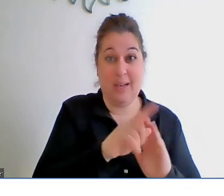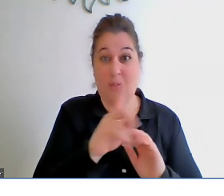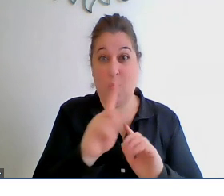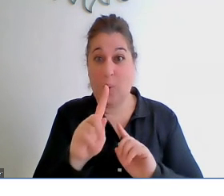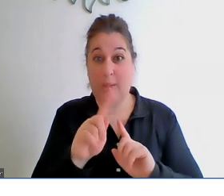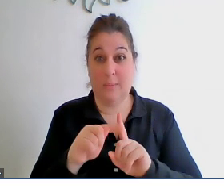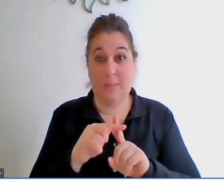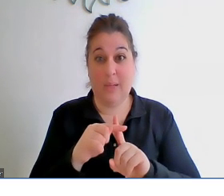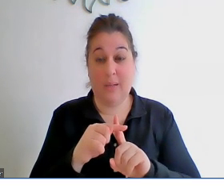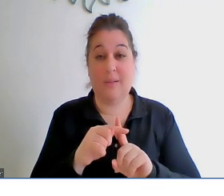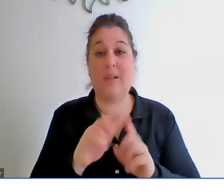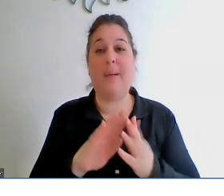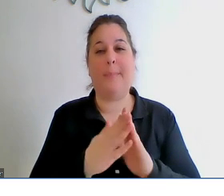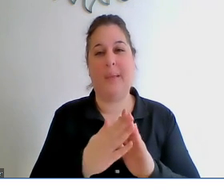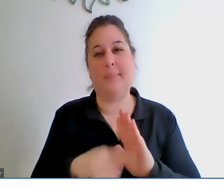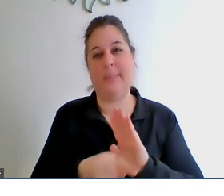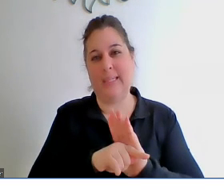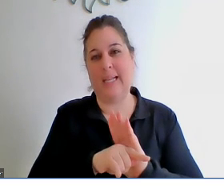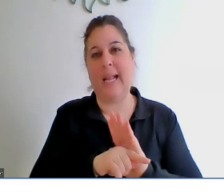If they are different,